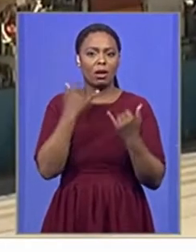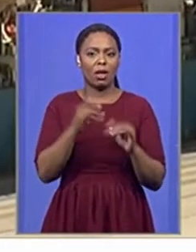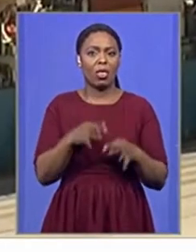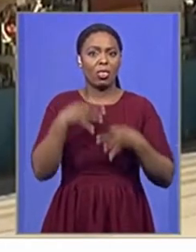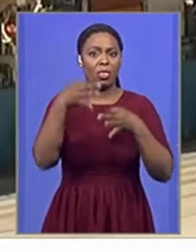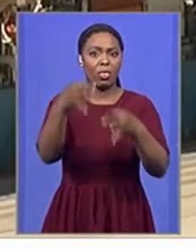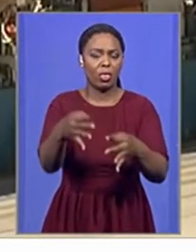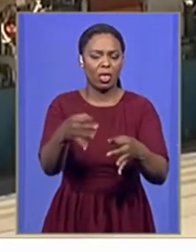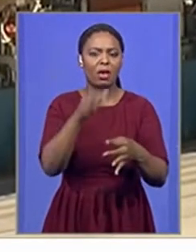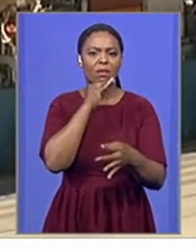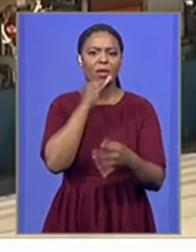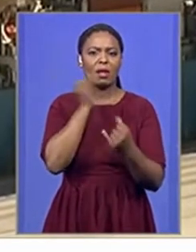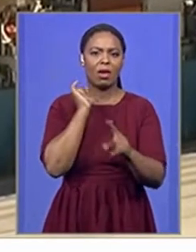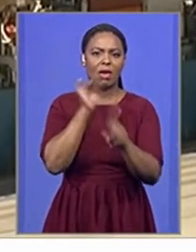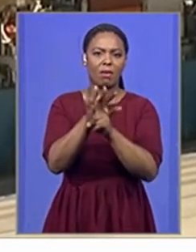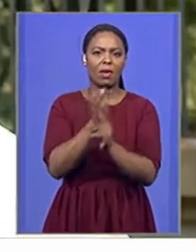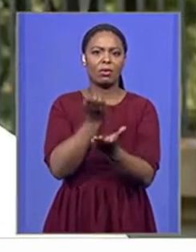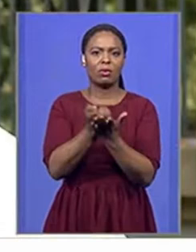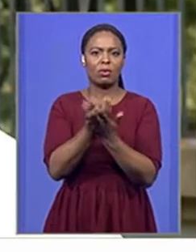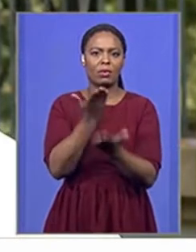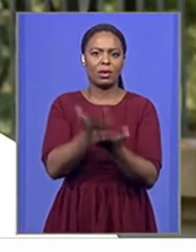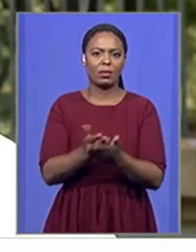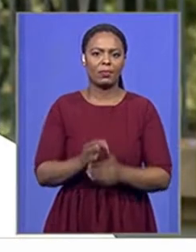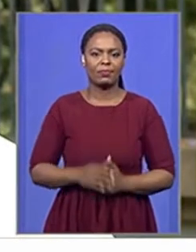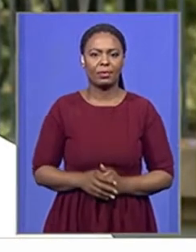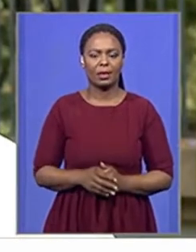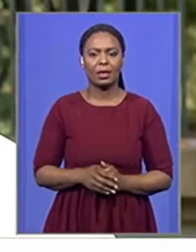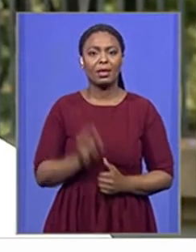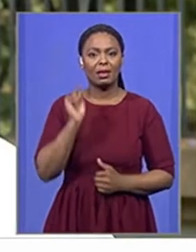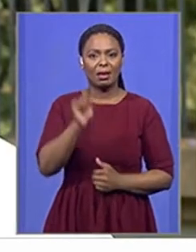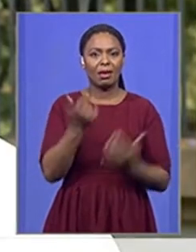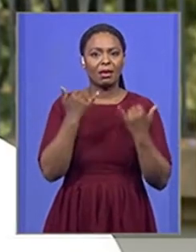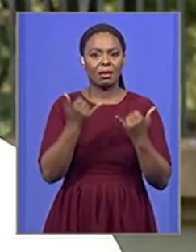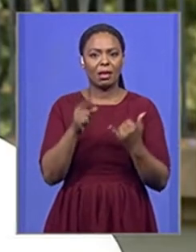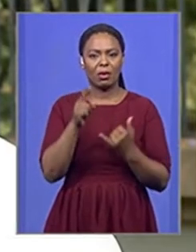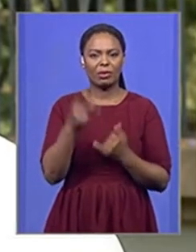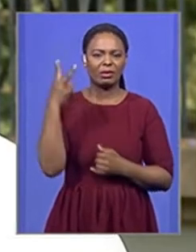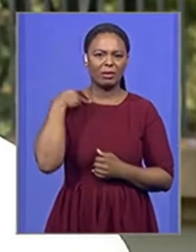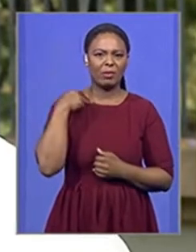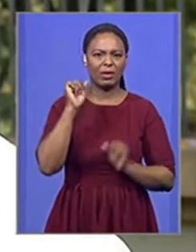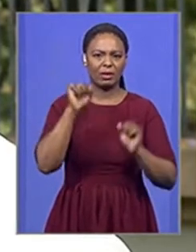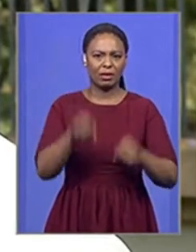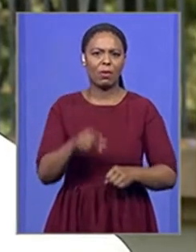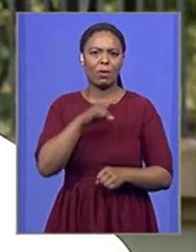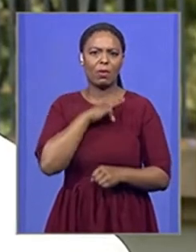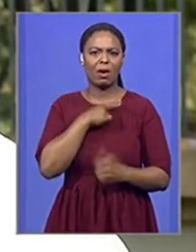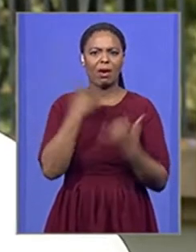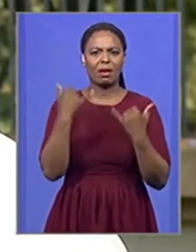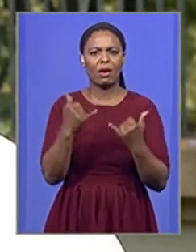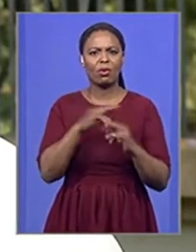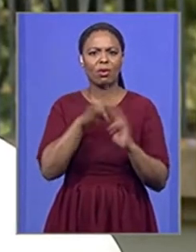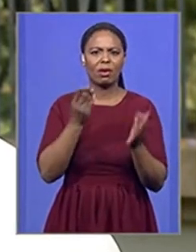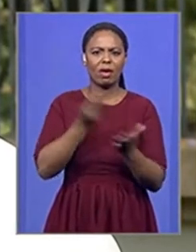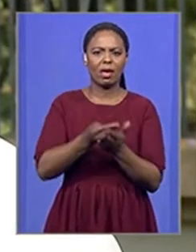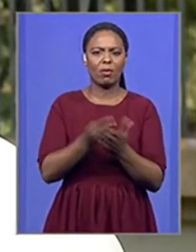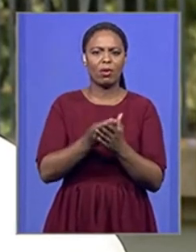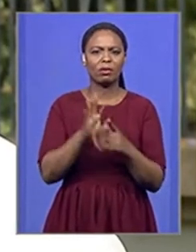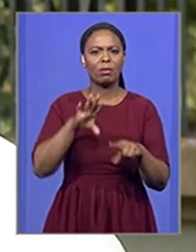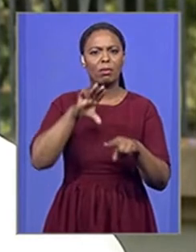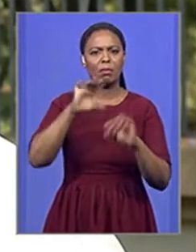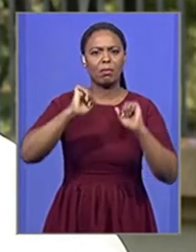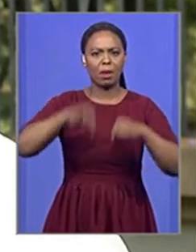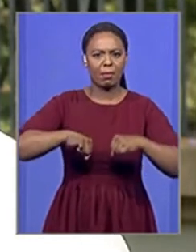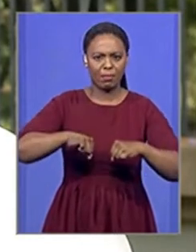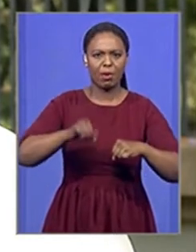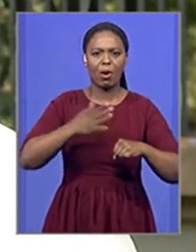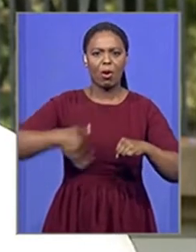ibalidi la maraotze usula mruong We have indicated that it's disappointing that we have not been able to reach an agreement